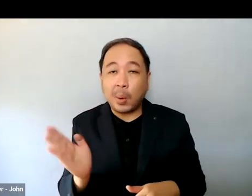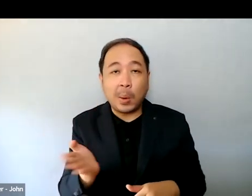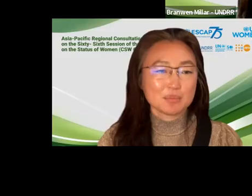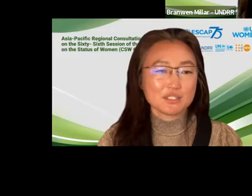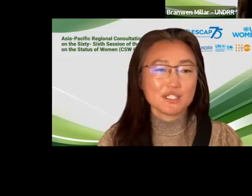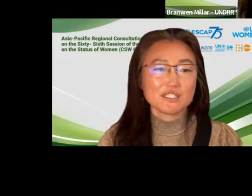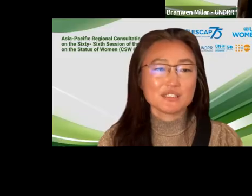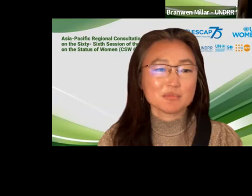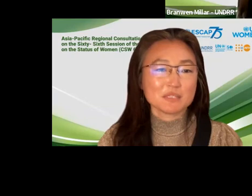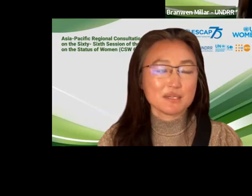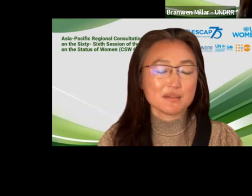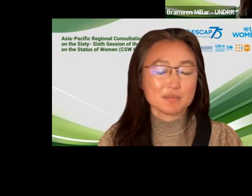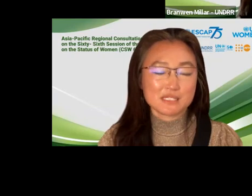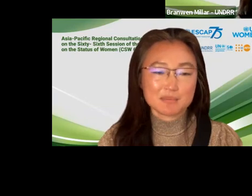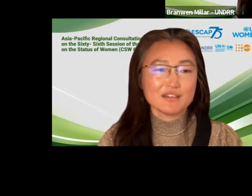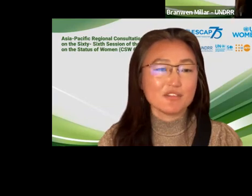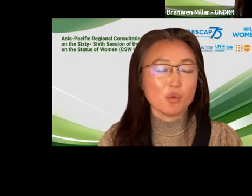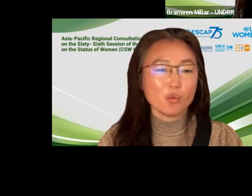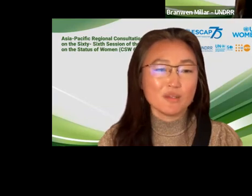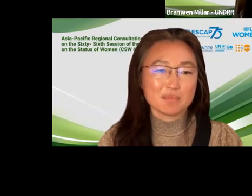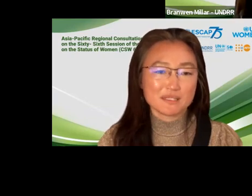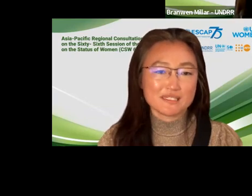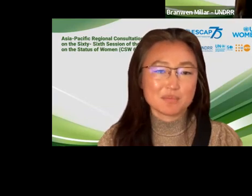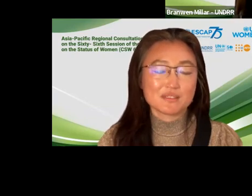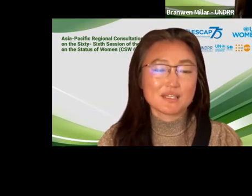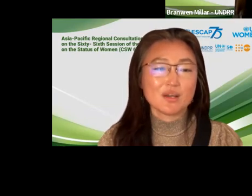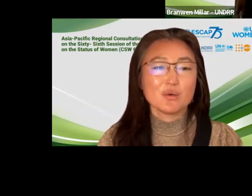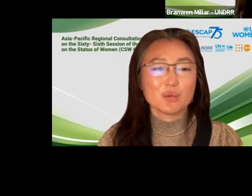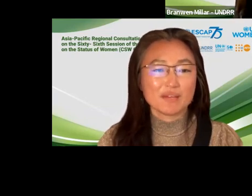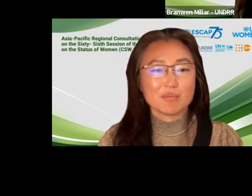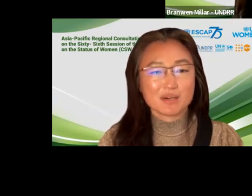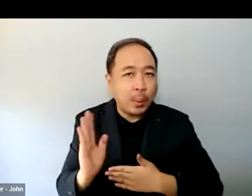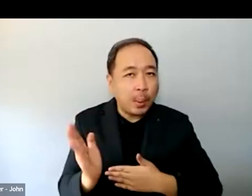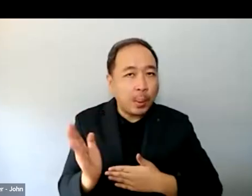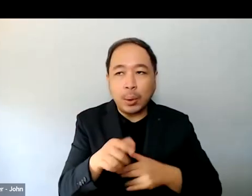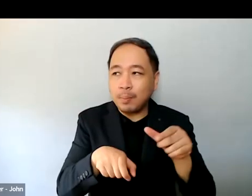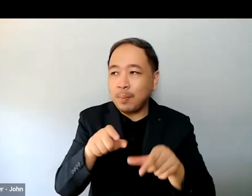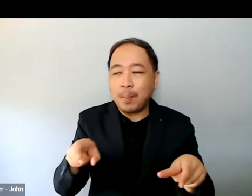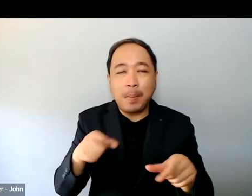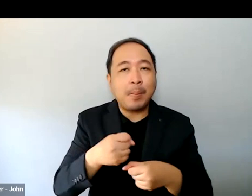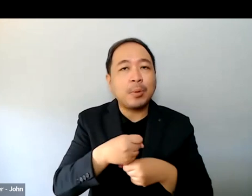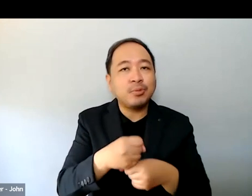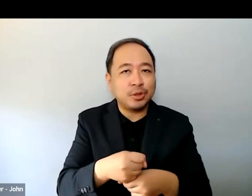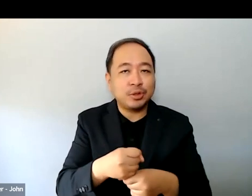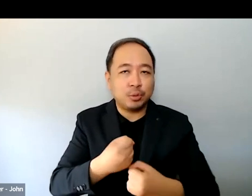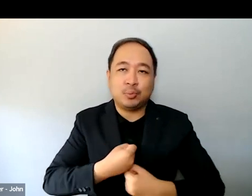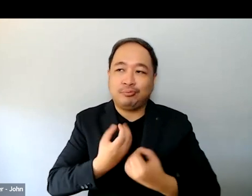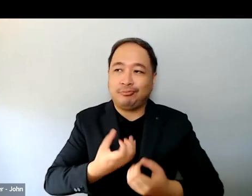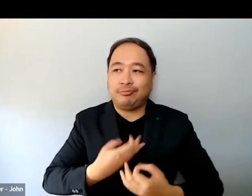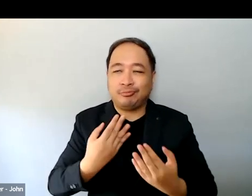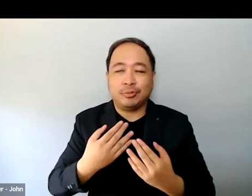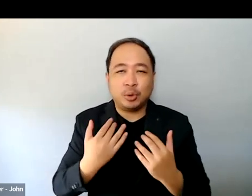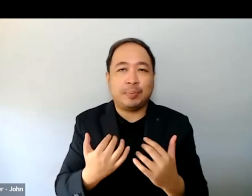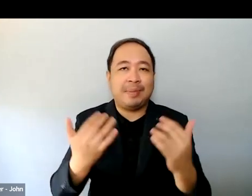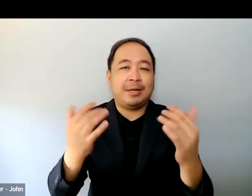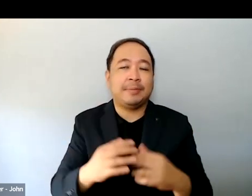echo the appreciation of Ms. Miller for all the participants who gave remarks during the plenary discussion. So we